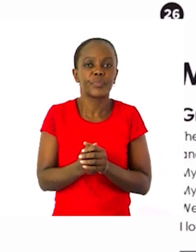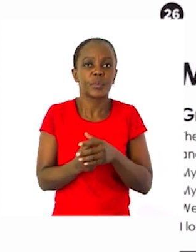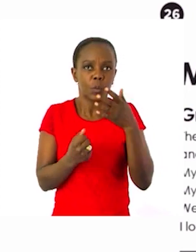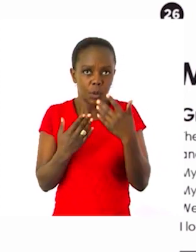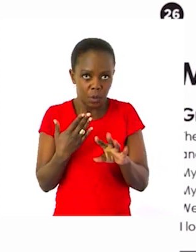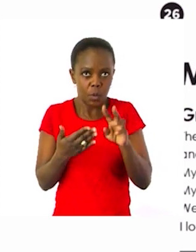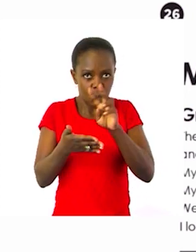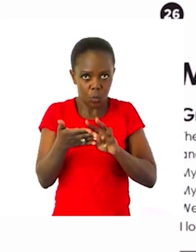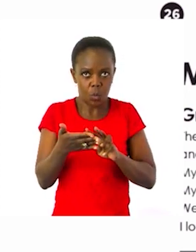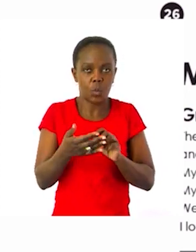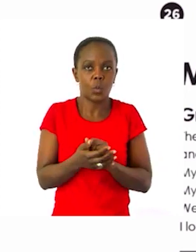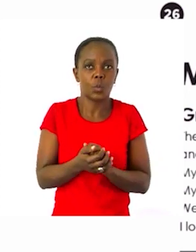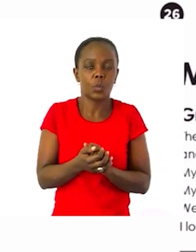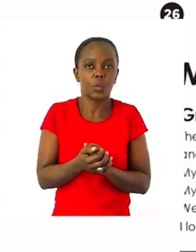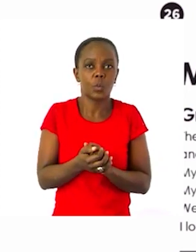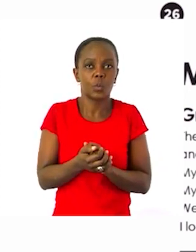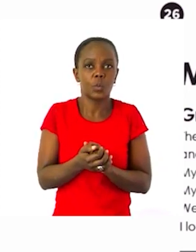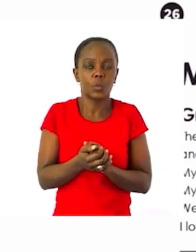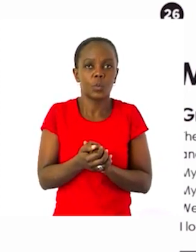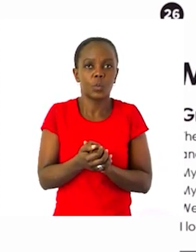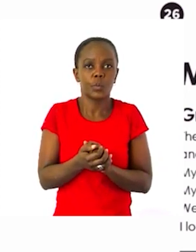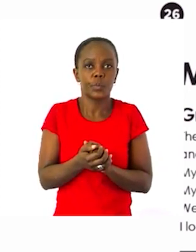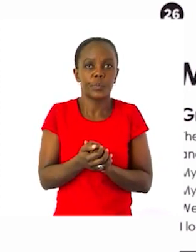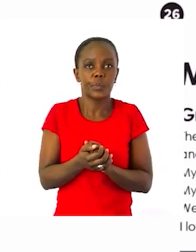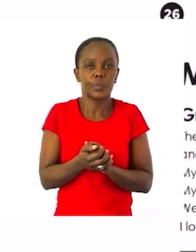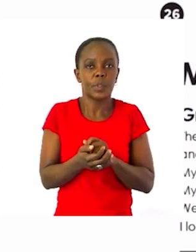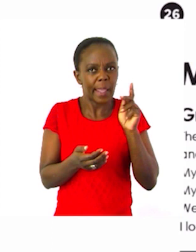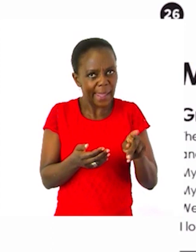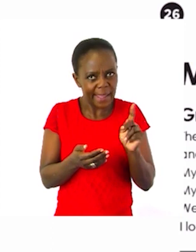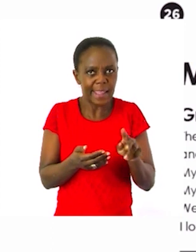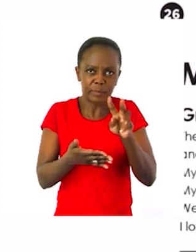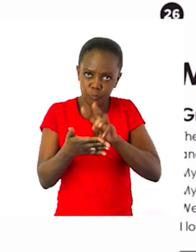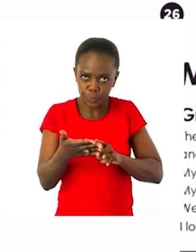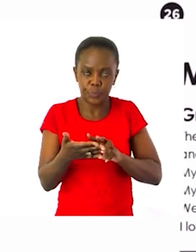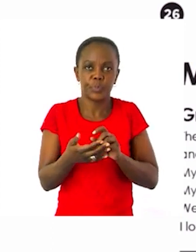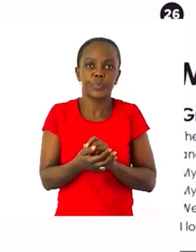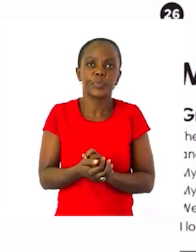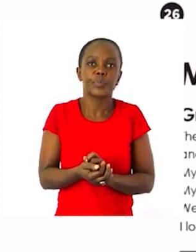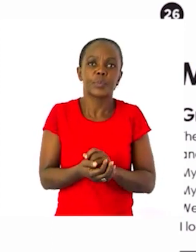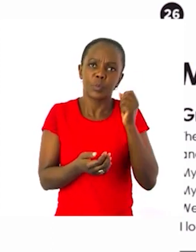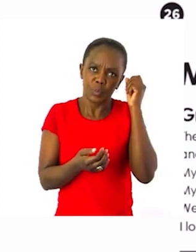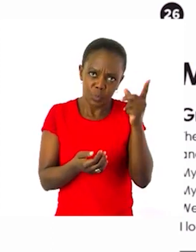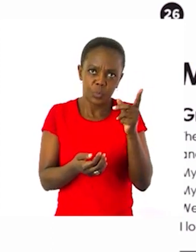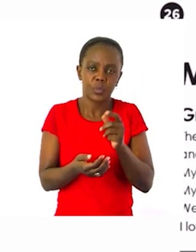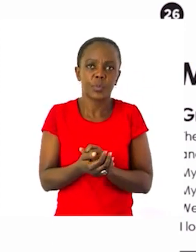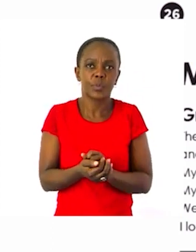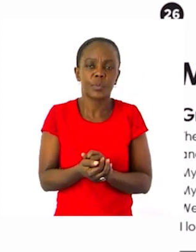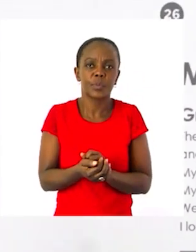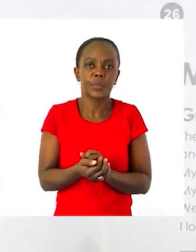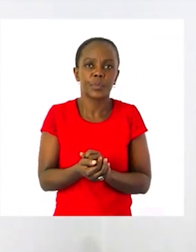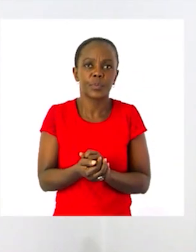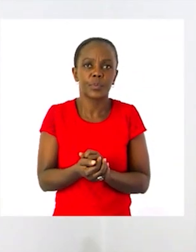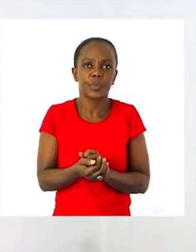After you've read this, read it again until you understand 2 or 3